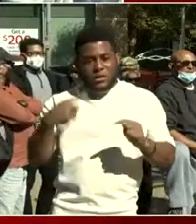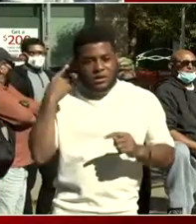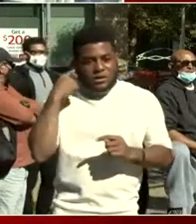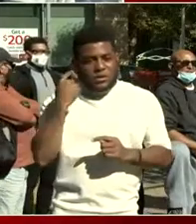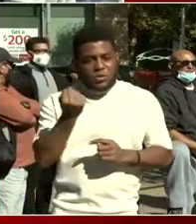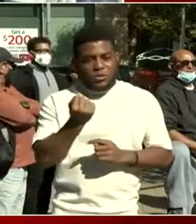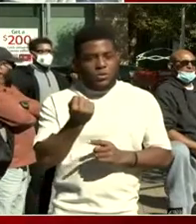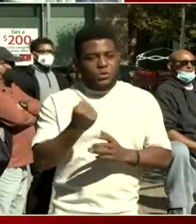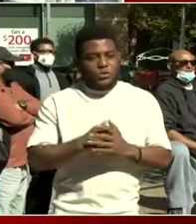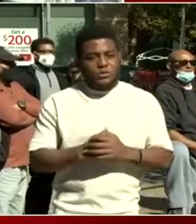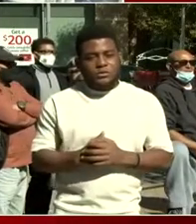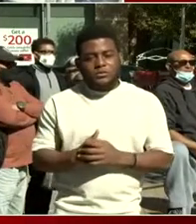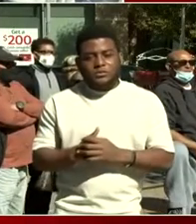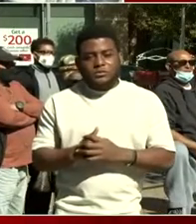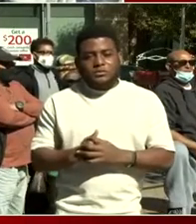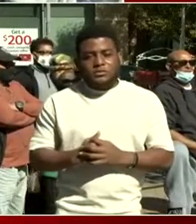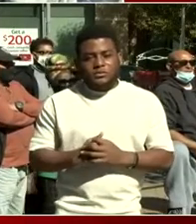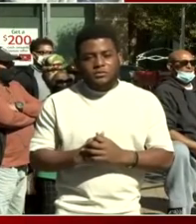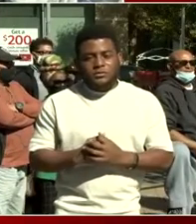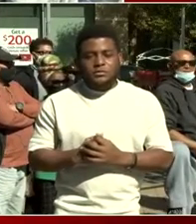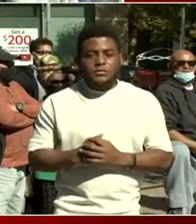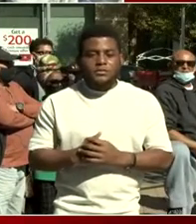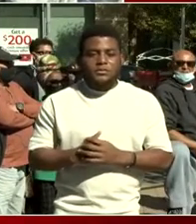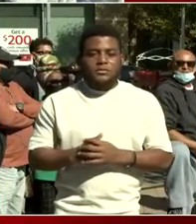I got another one for you.